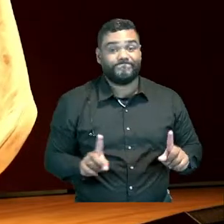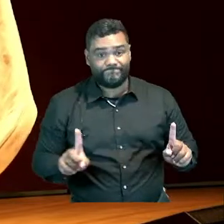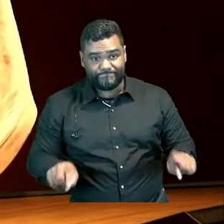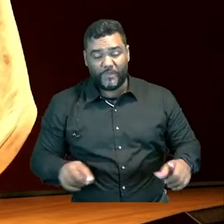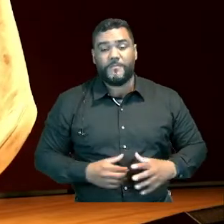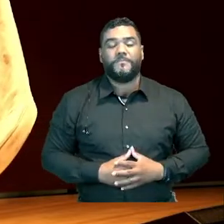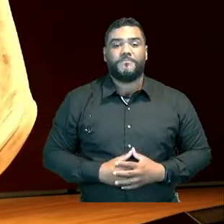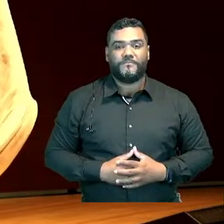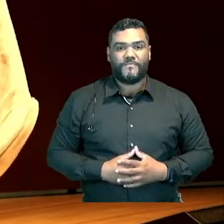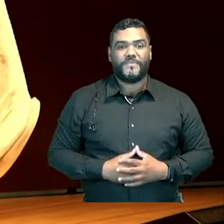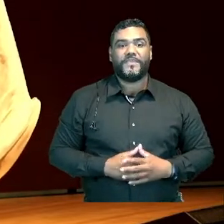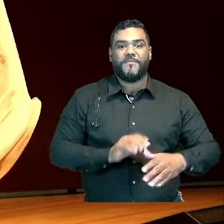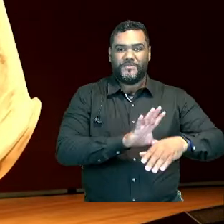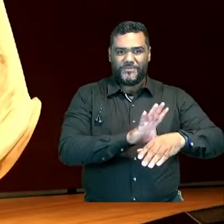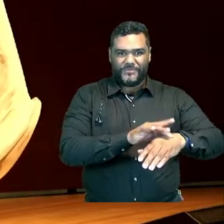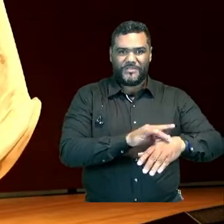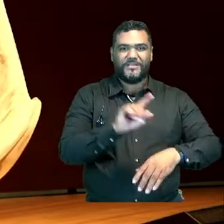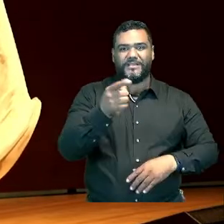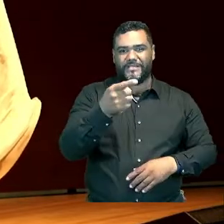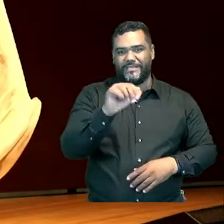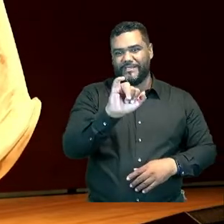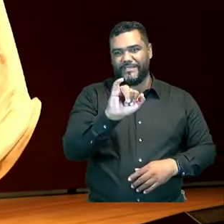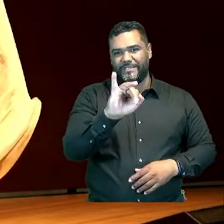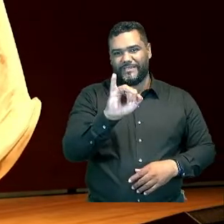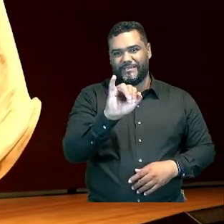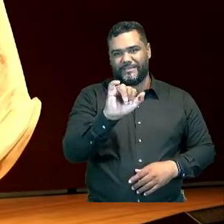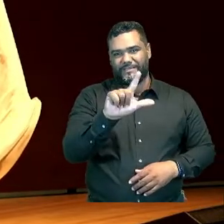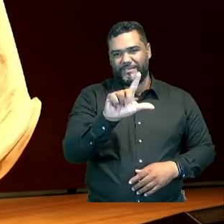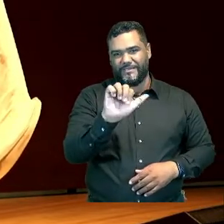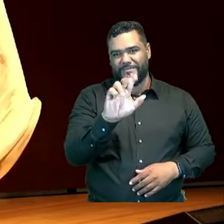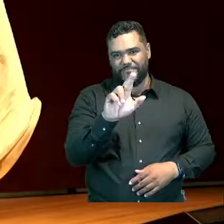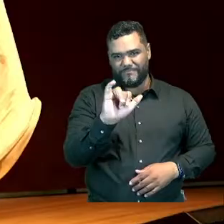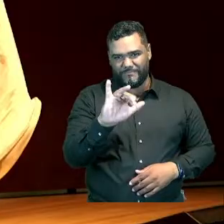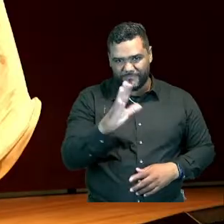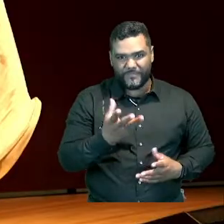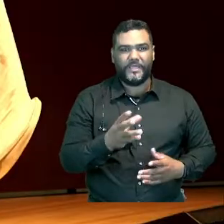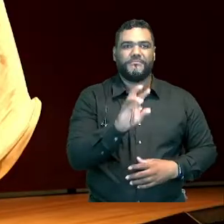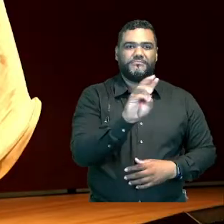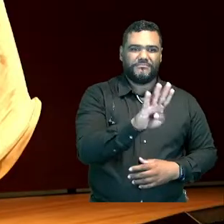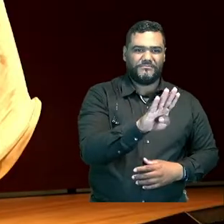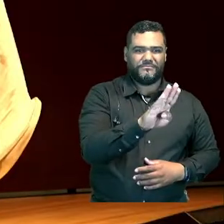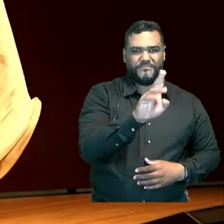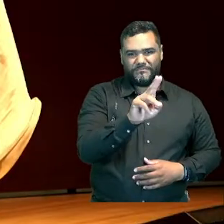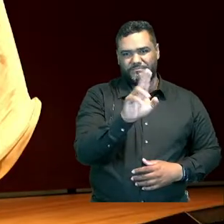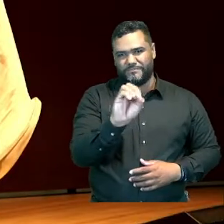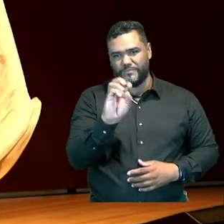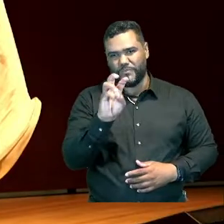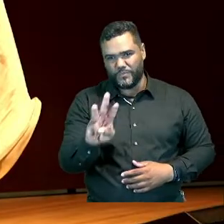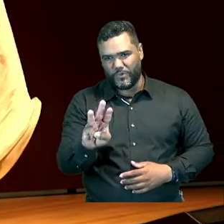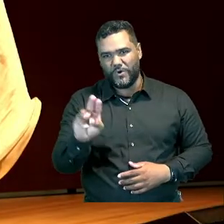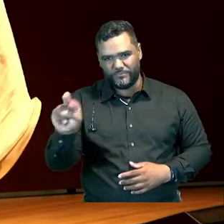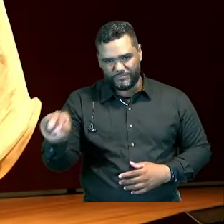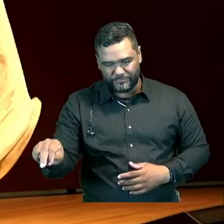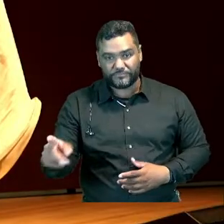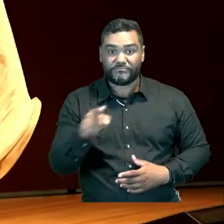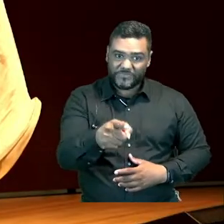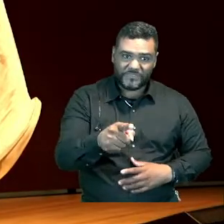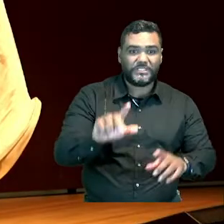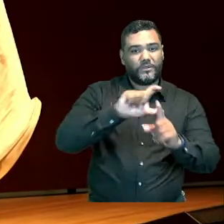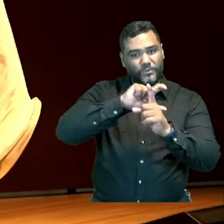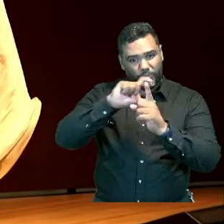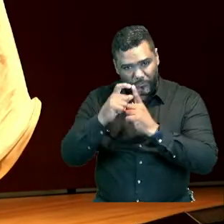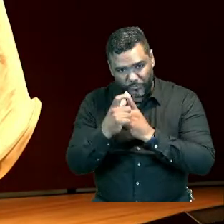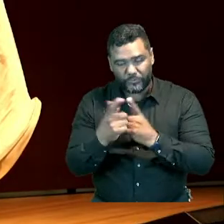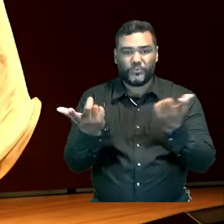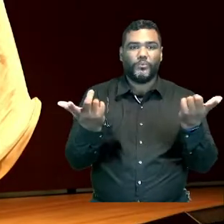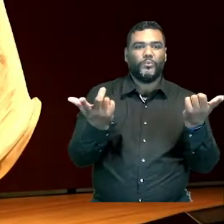University. We also have Dr. Hillary Brown, who is currently the Director of the Culture and